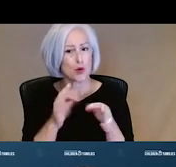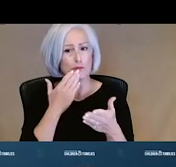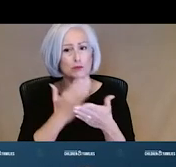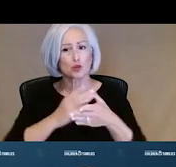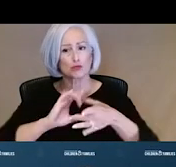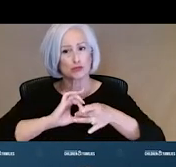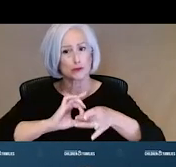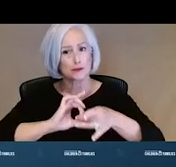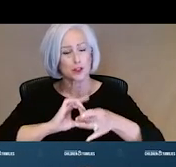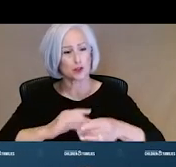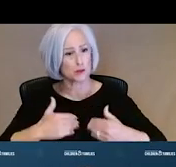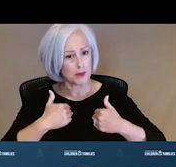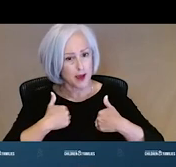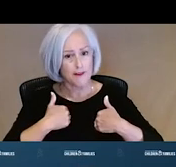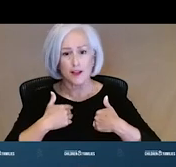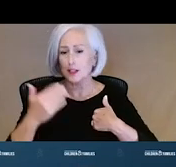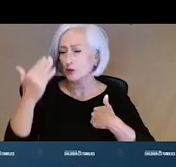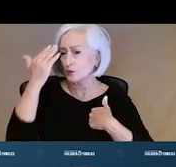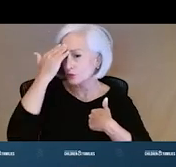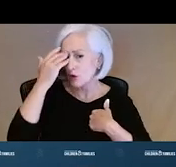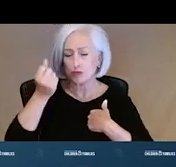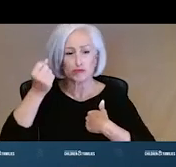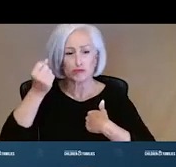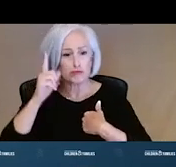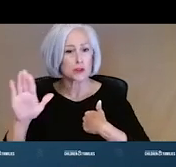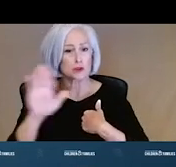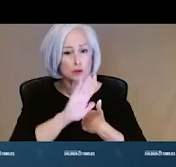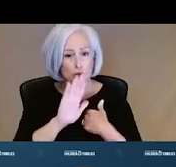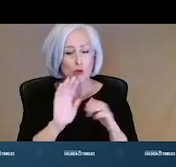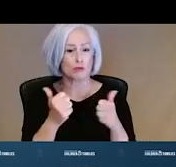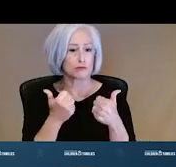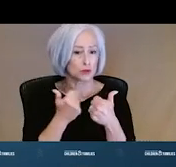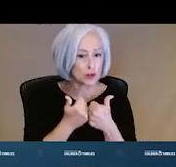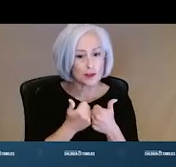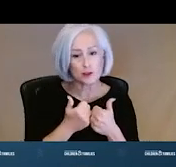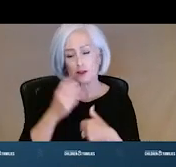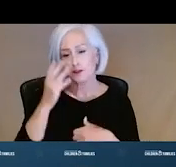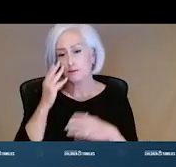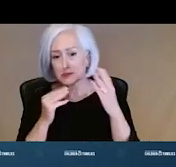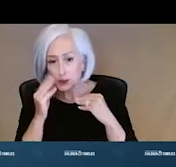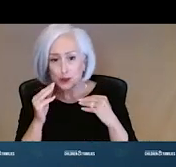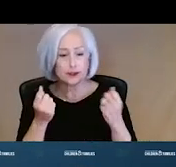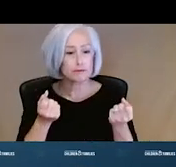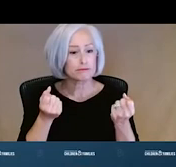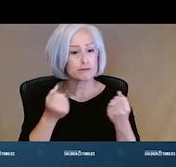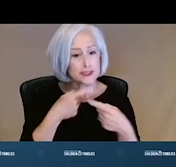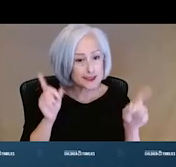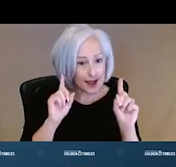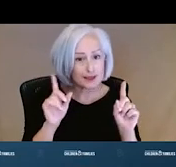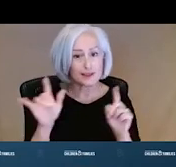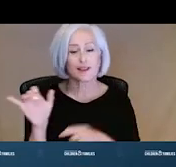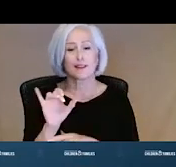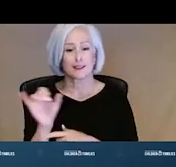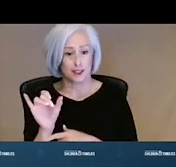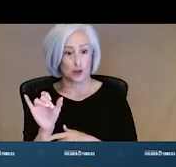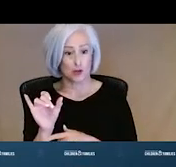your successes and challenges. And for grantees, it is more stressful to relate a crisis or immediate concern to a stranger than